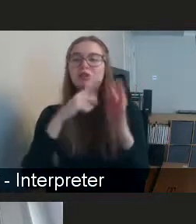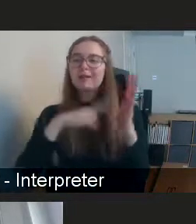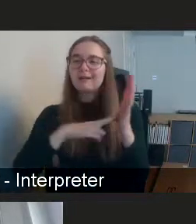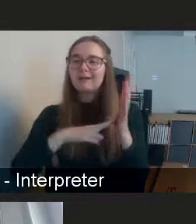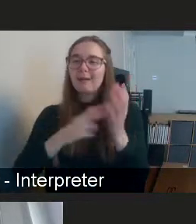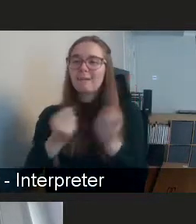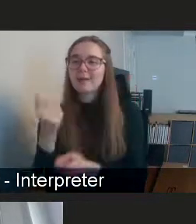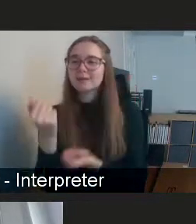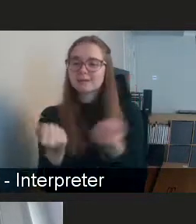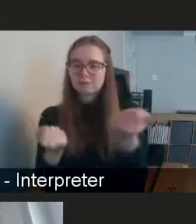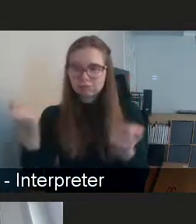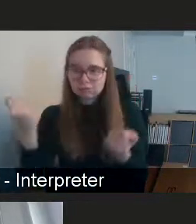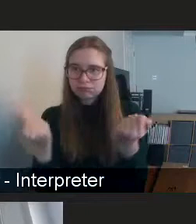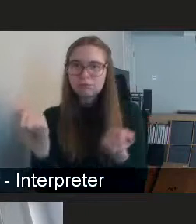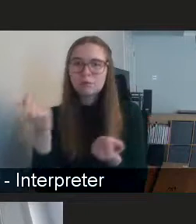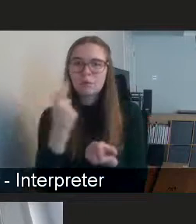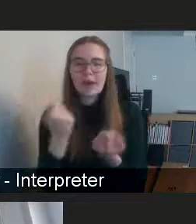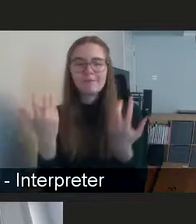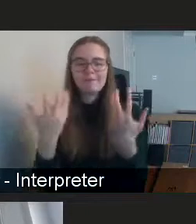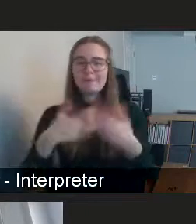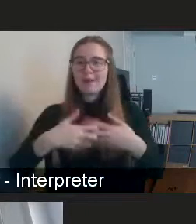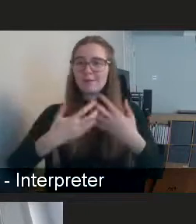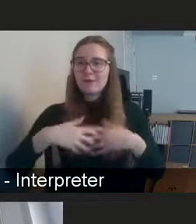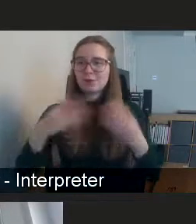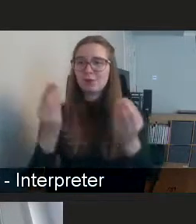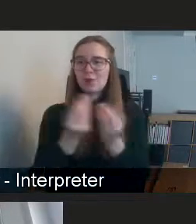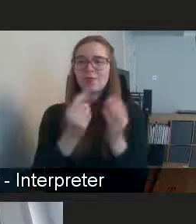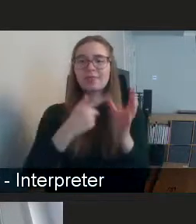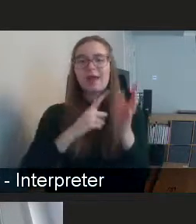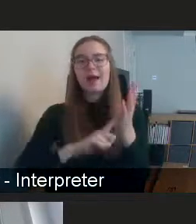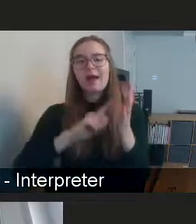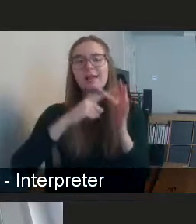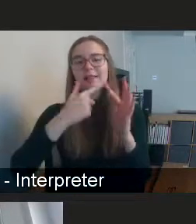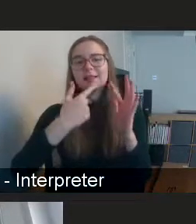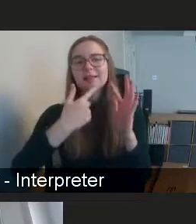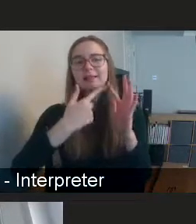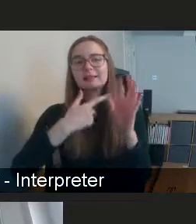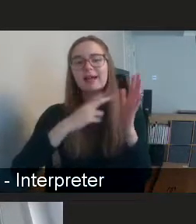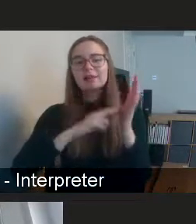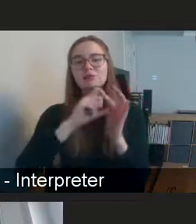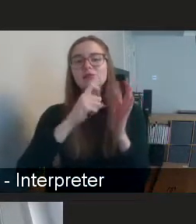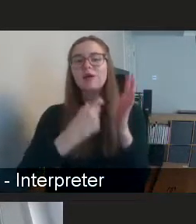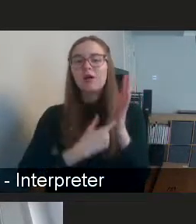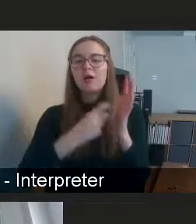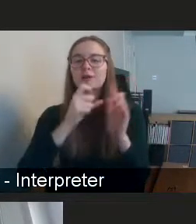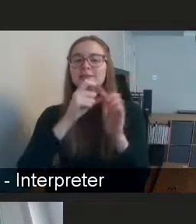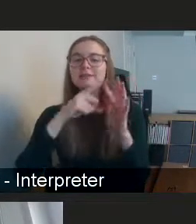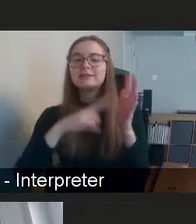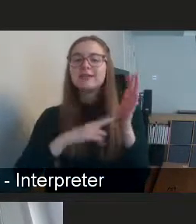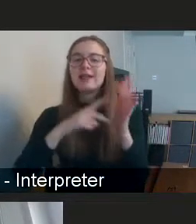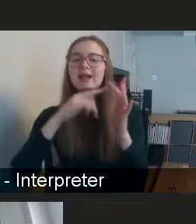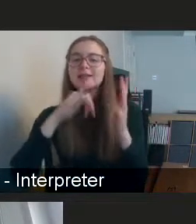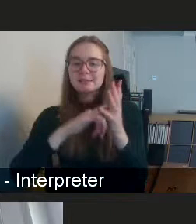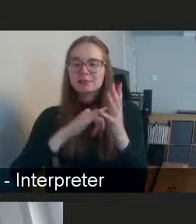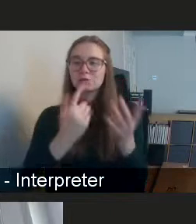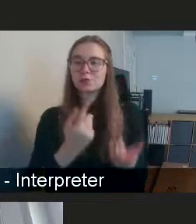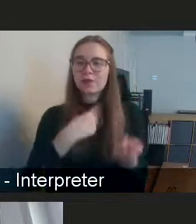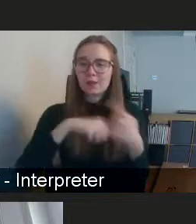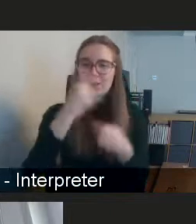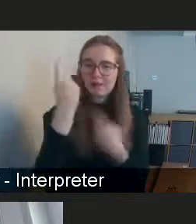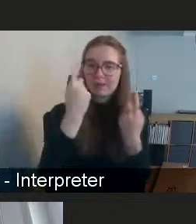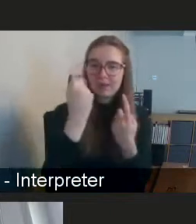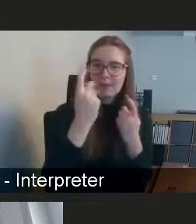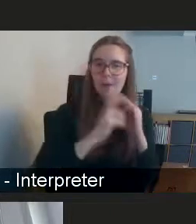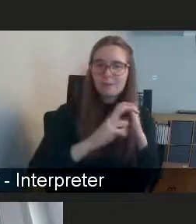manufacturing capability with Alexander Dennis. So I think that this question of public transport as well, we need to think very hard about the